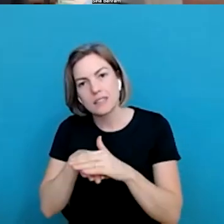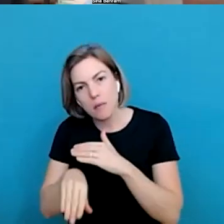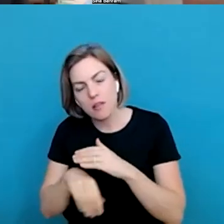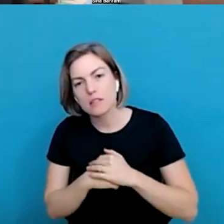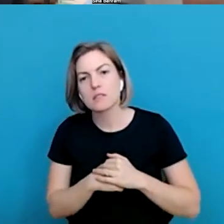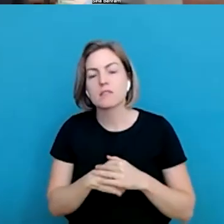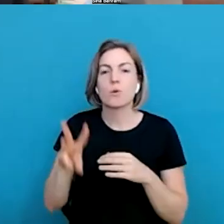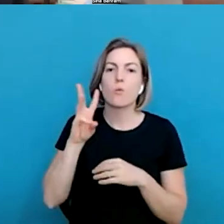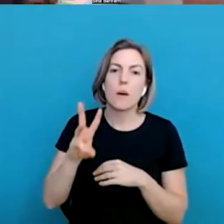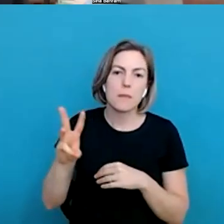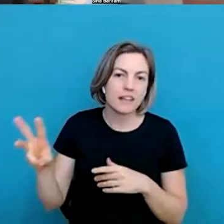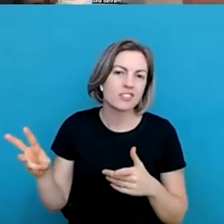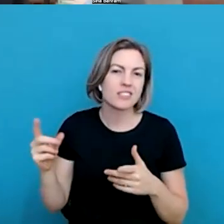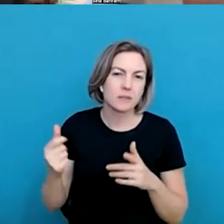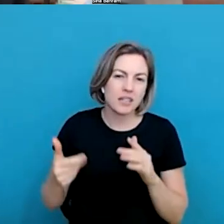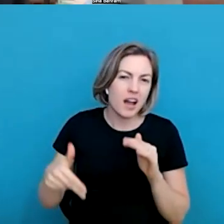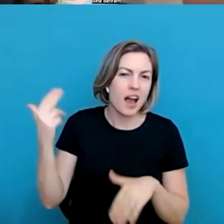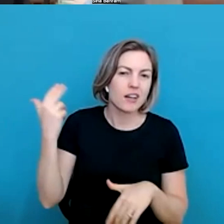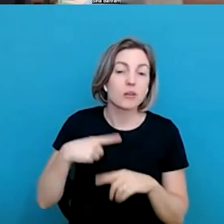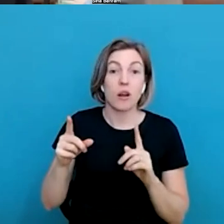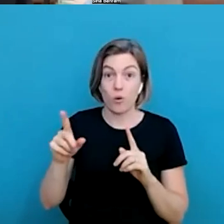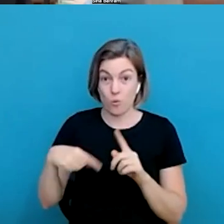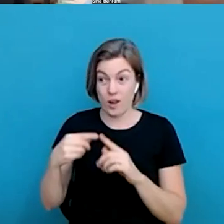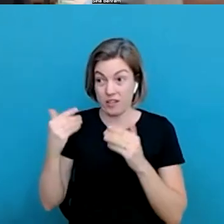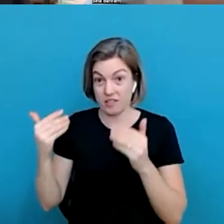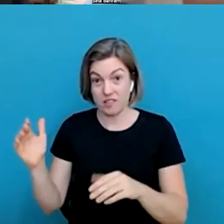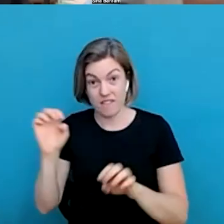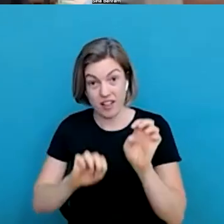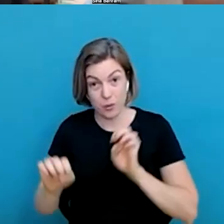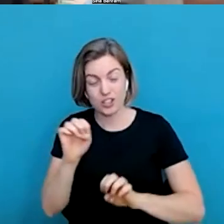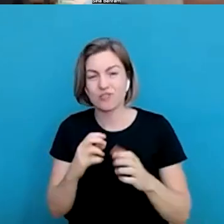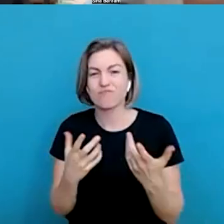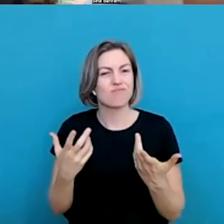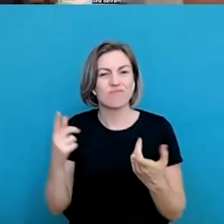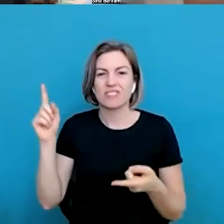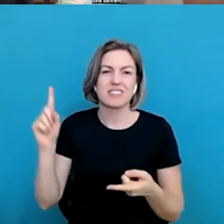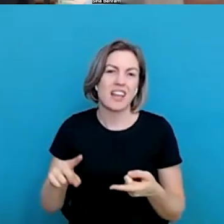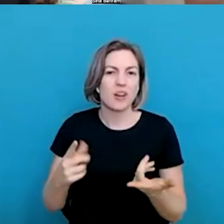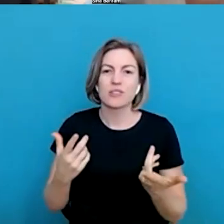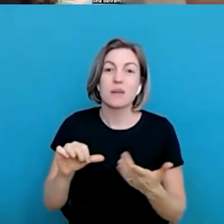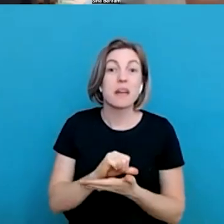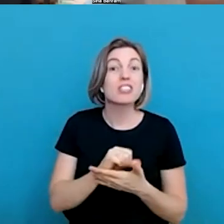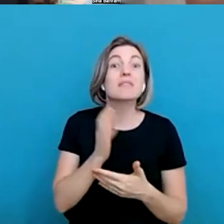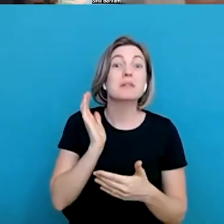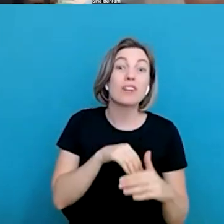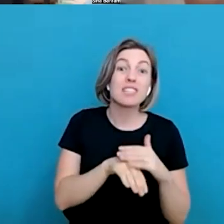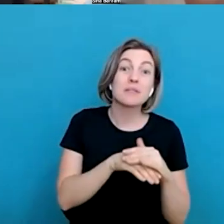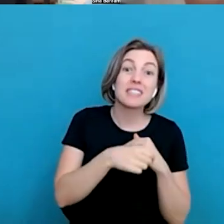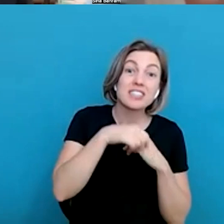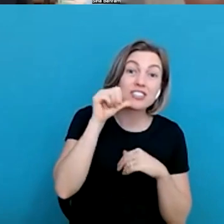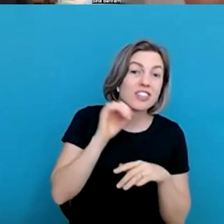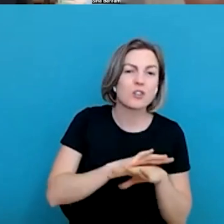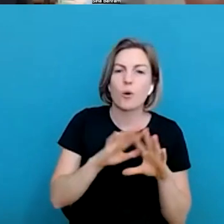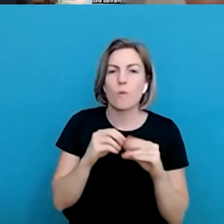Web pages, it's slightly higher, but every time they do an evaluation, it's down. Pages that were accessible yesterday are no longer